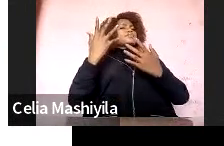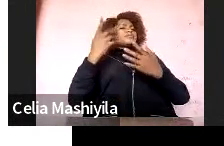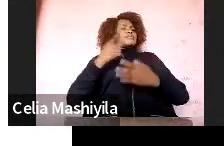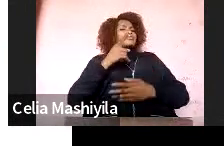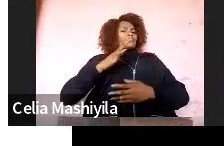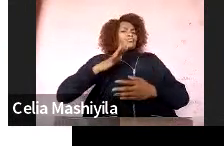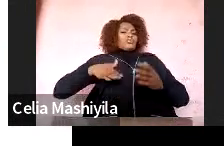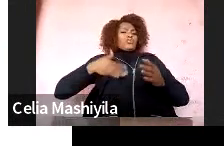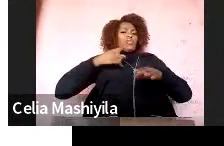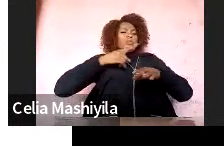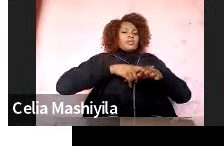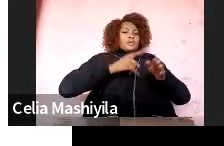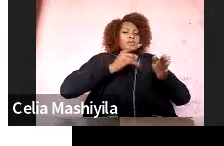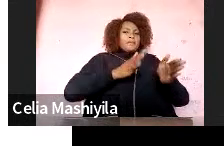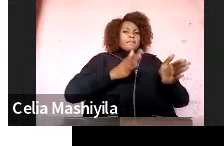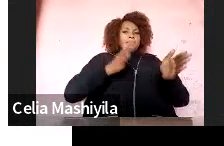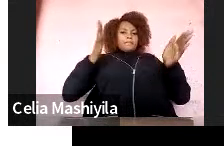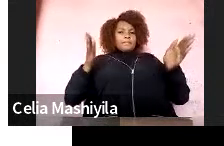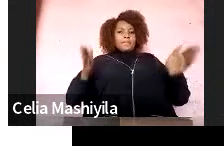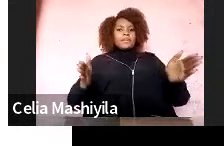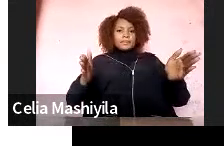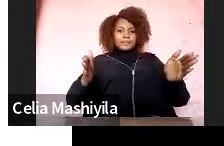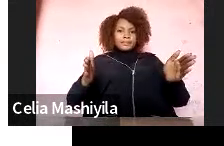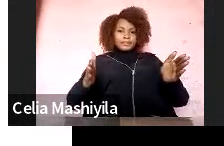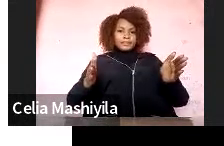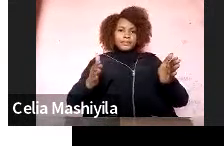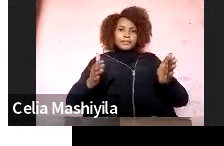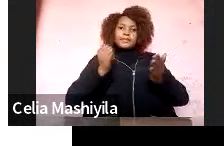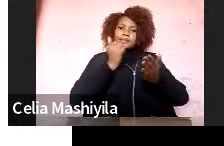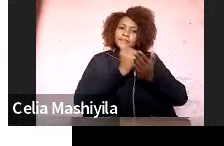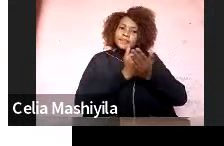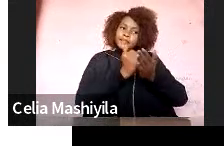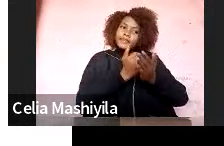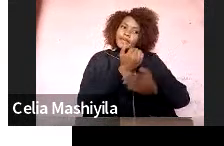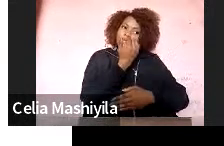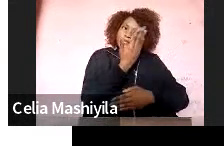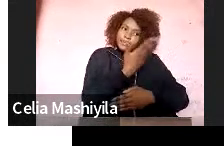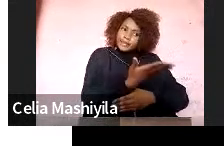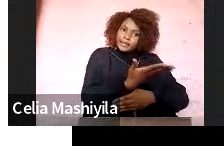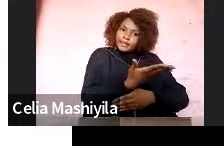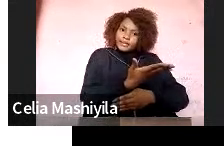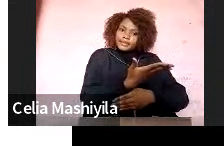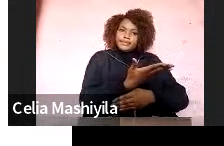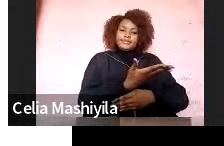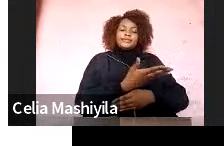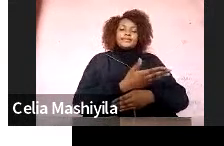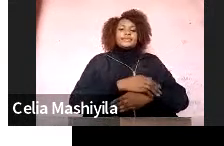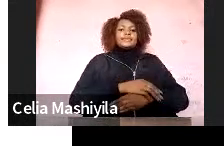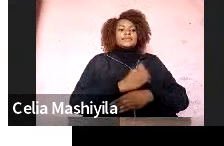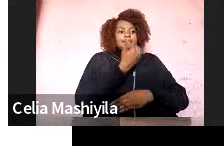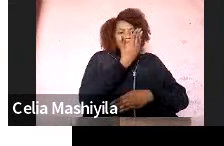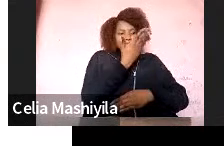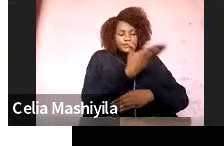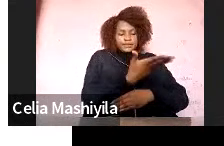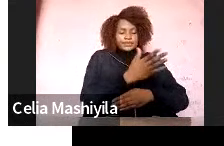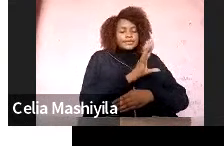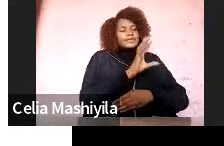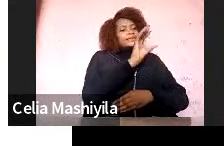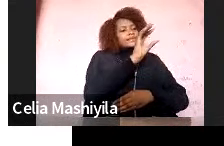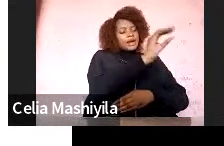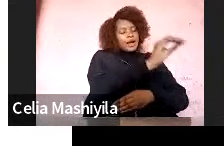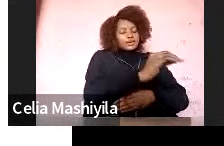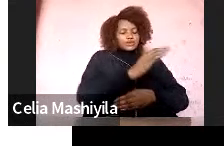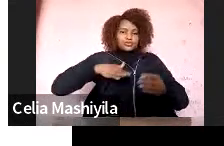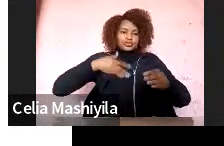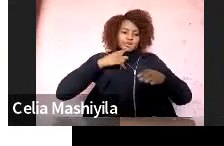period, you need to apply to the commissioner, who may agree to extend the submission of your